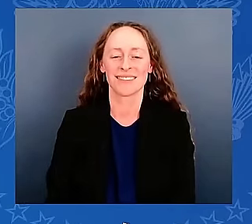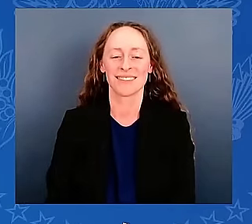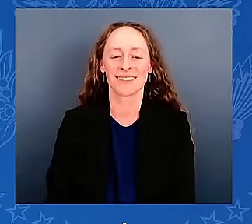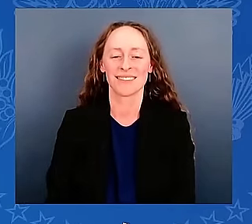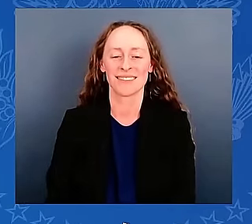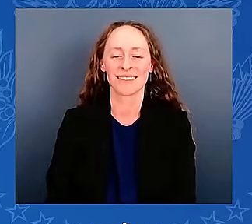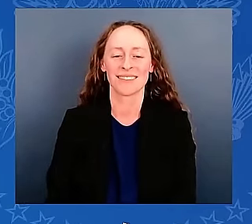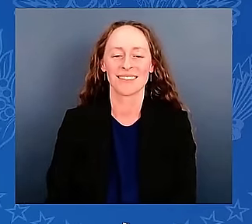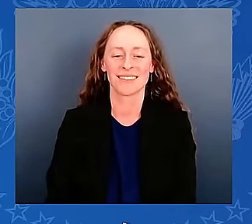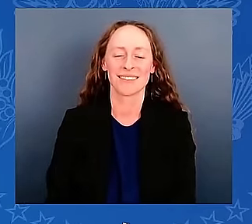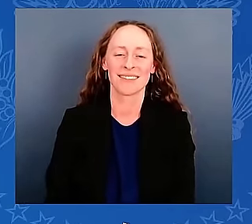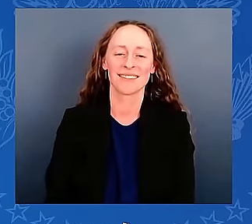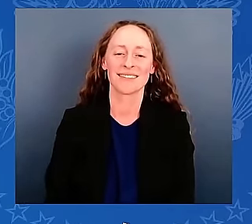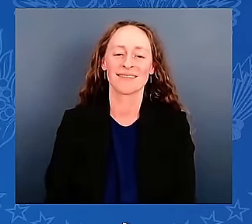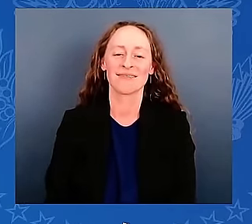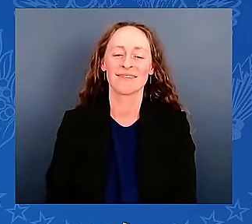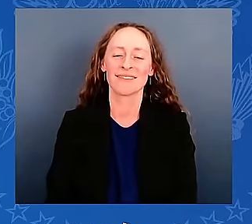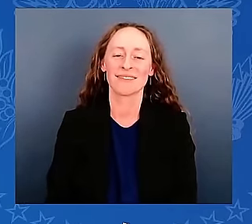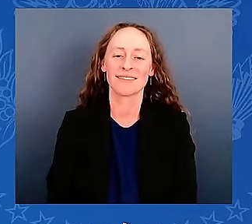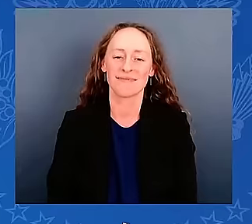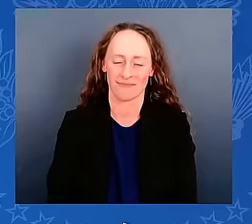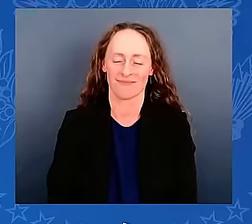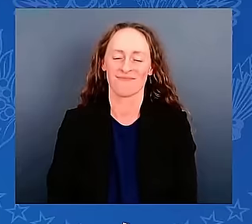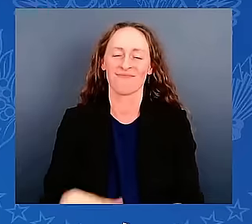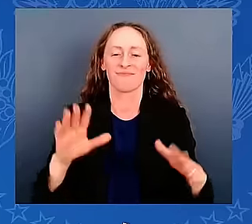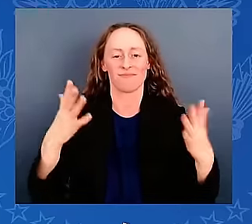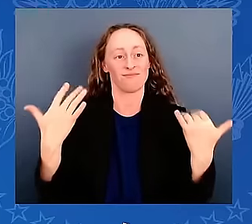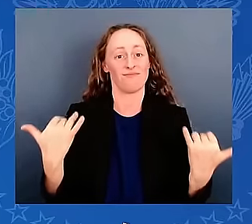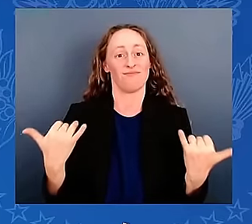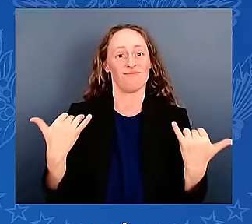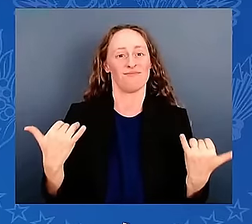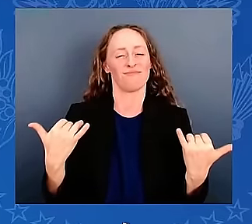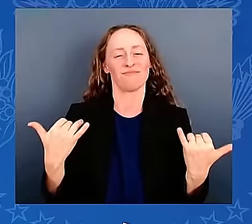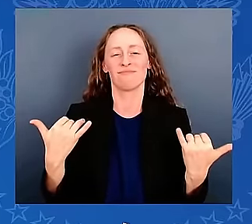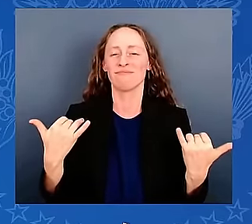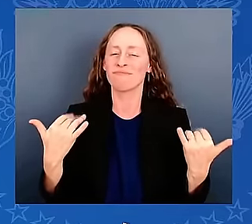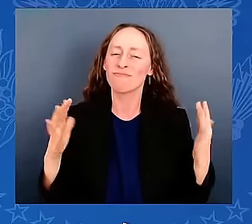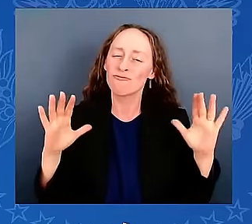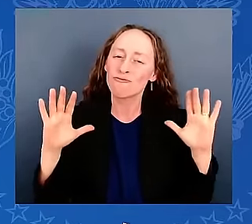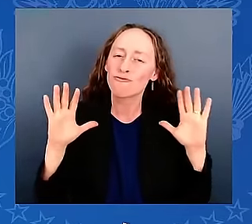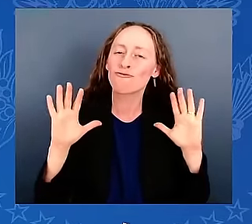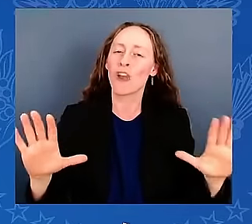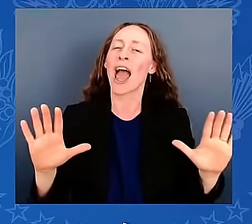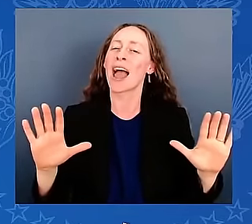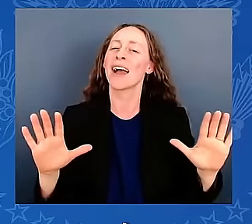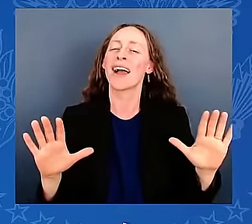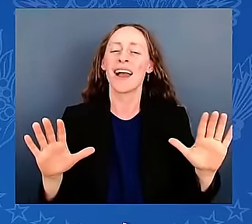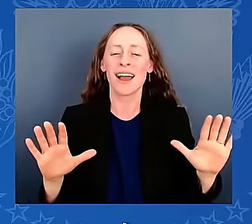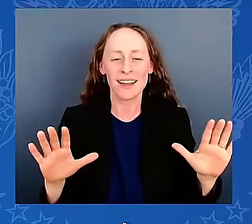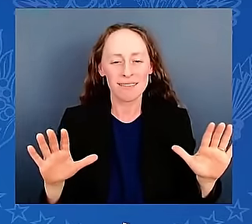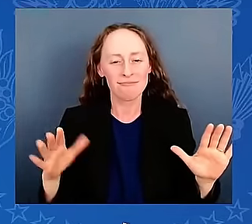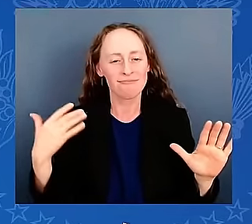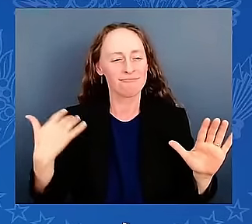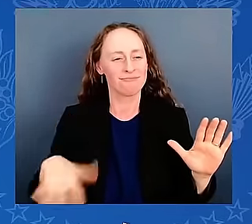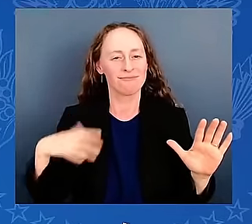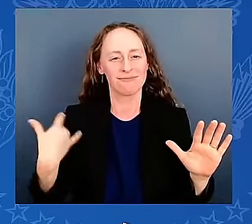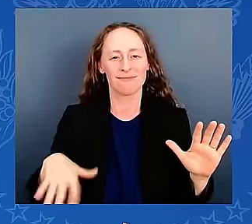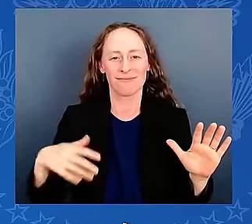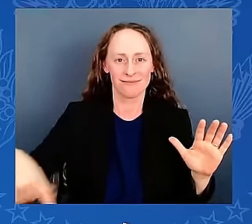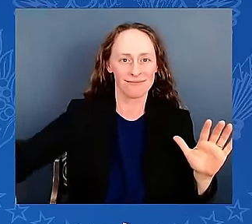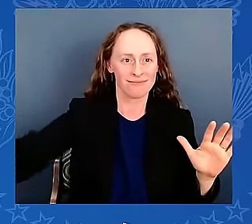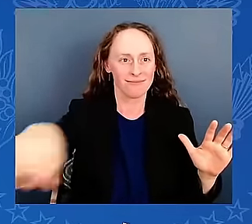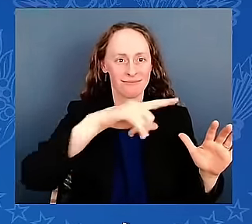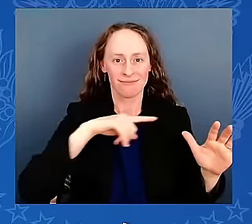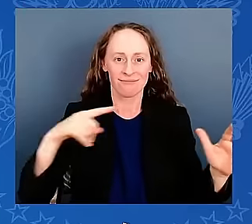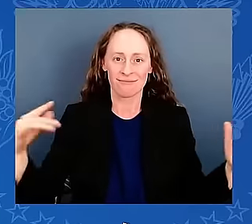It is a great day to share space with faces we know and those who we hope